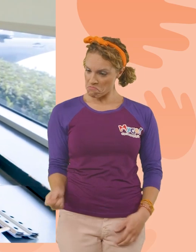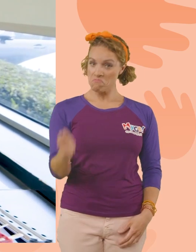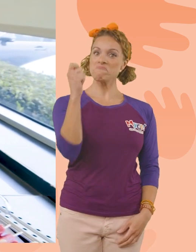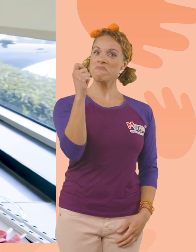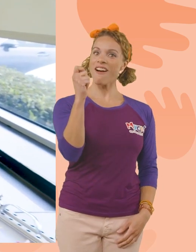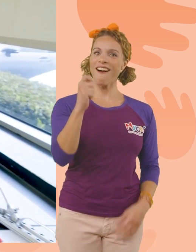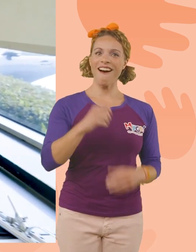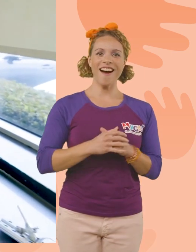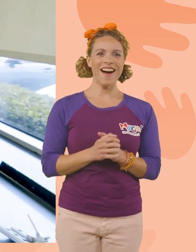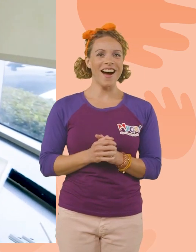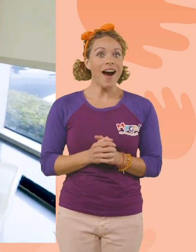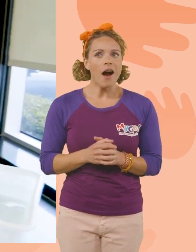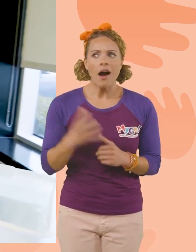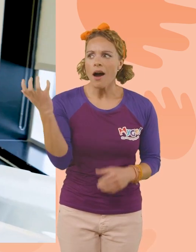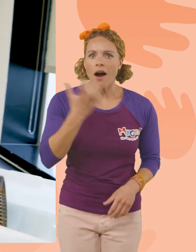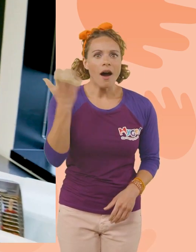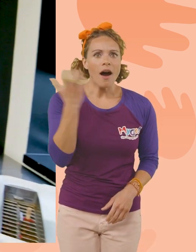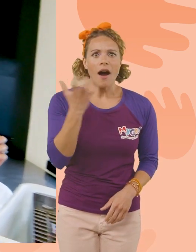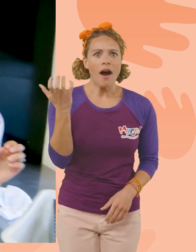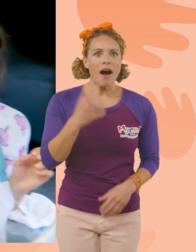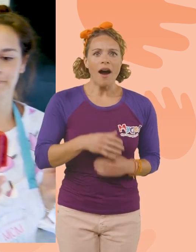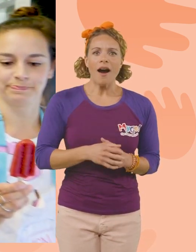this one? Wow.